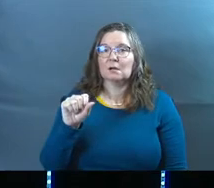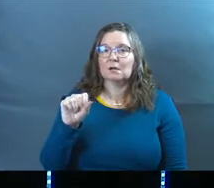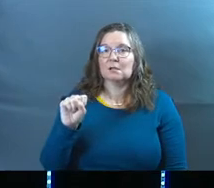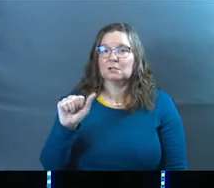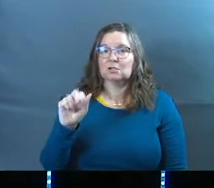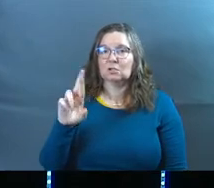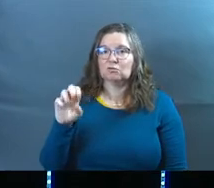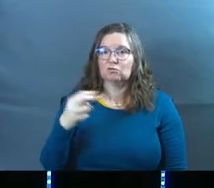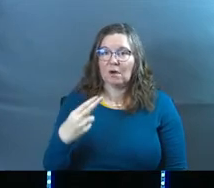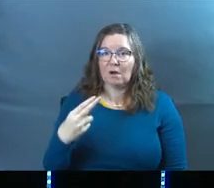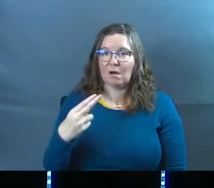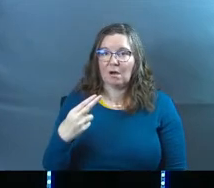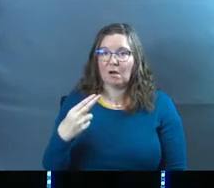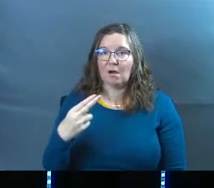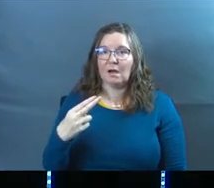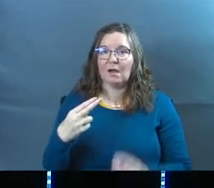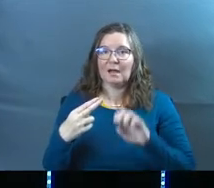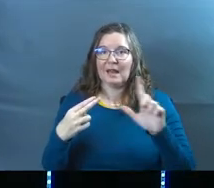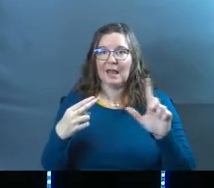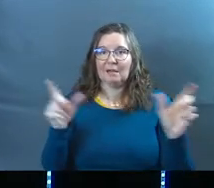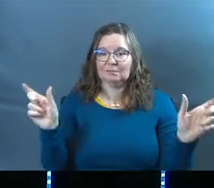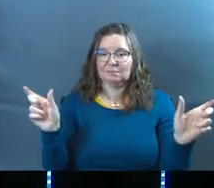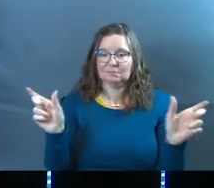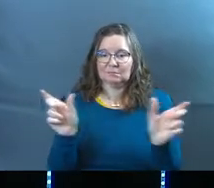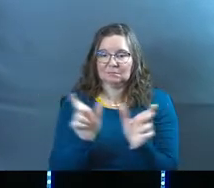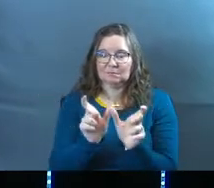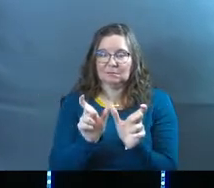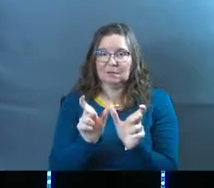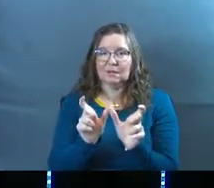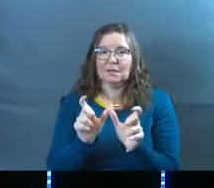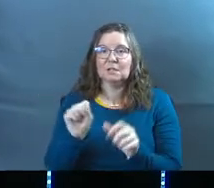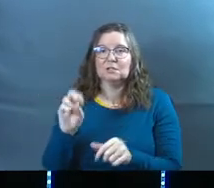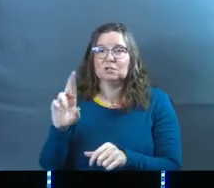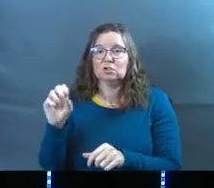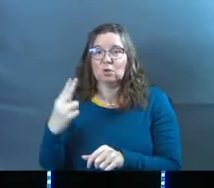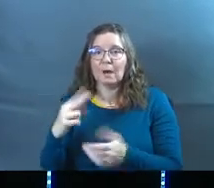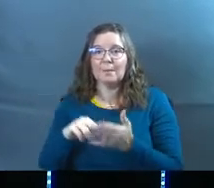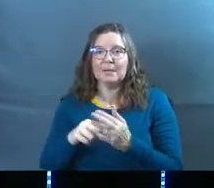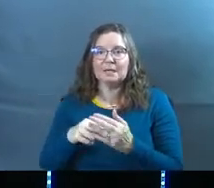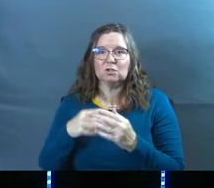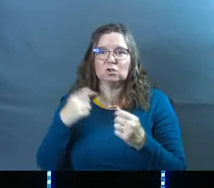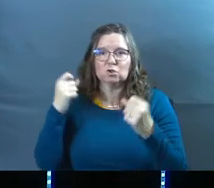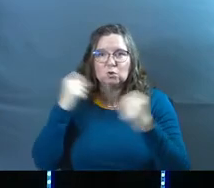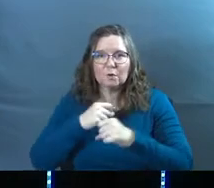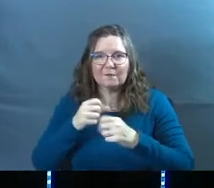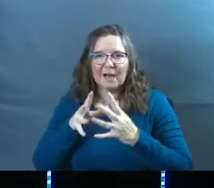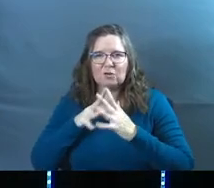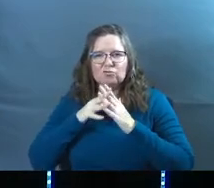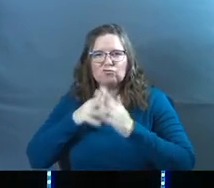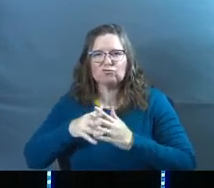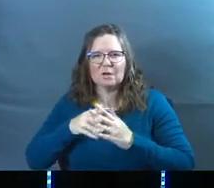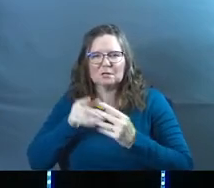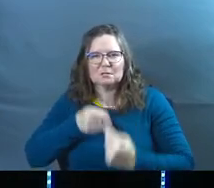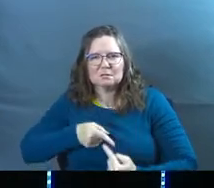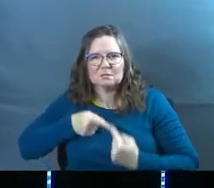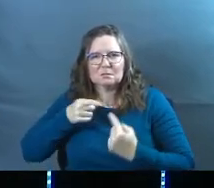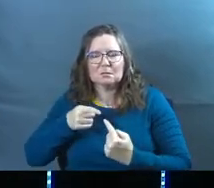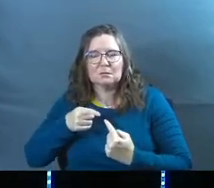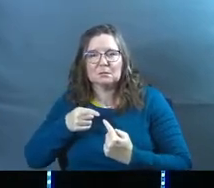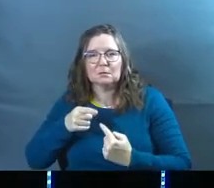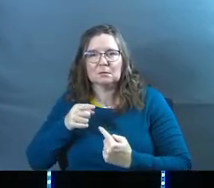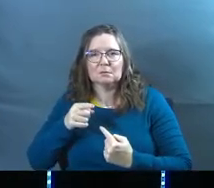and El. And Sarah means to fight or to wrestle or to strive. Sometimes even to conquer. And El means